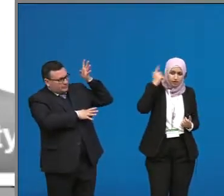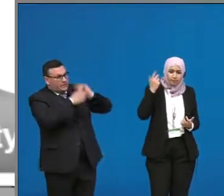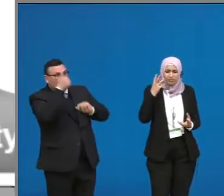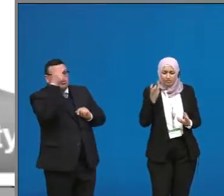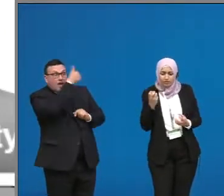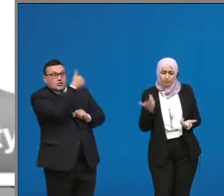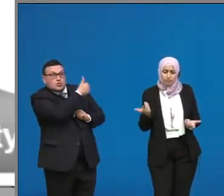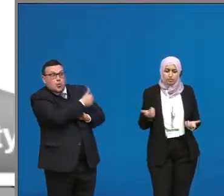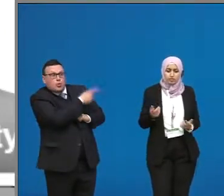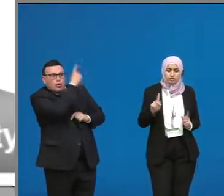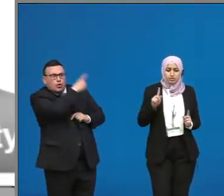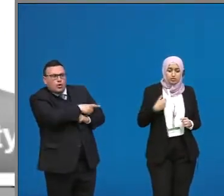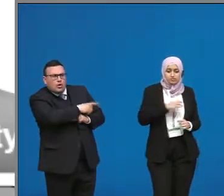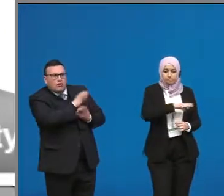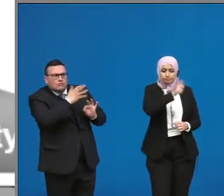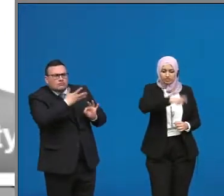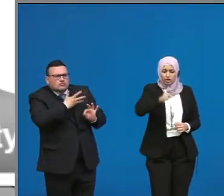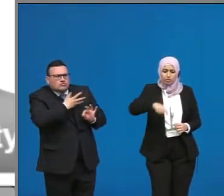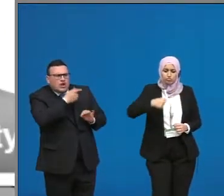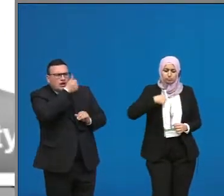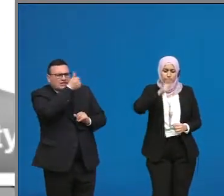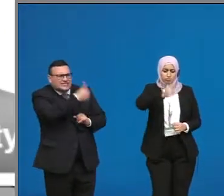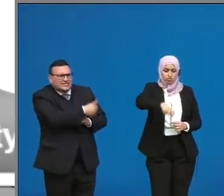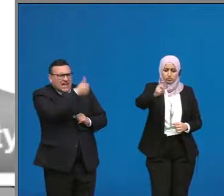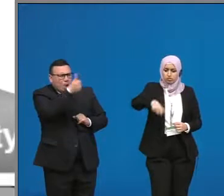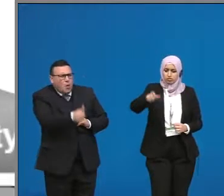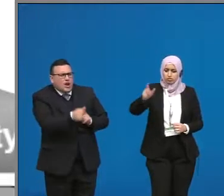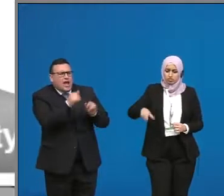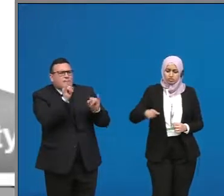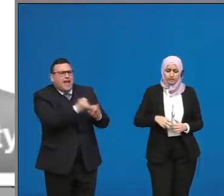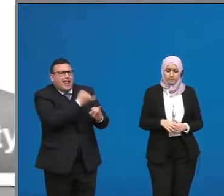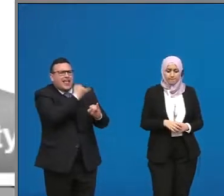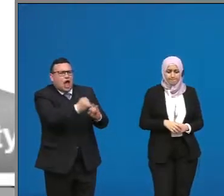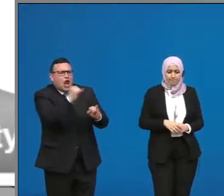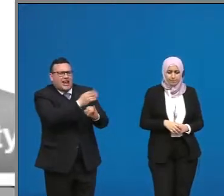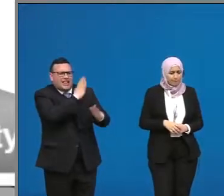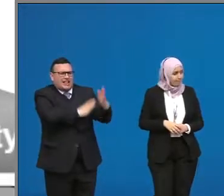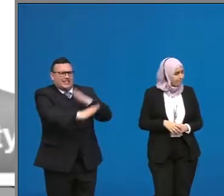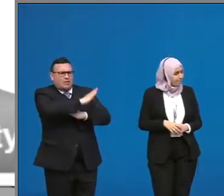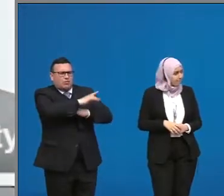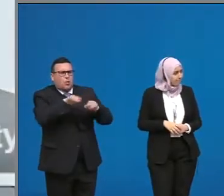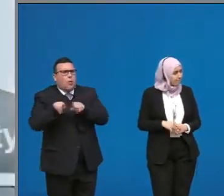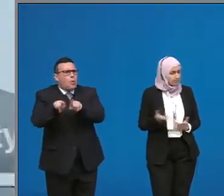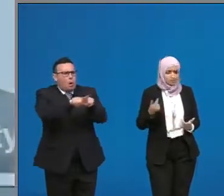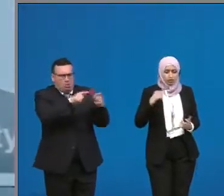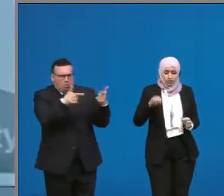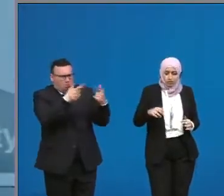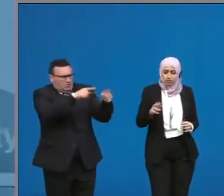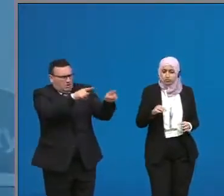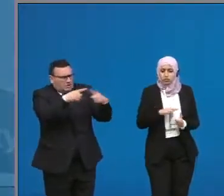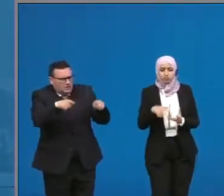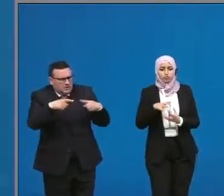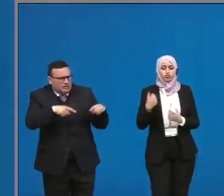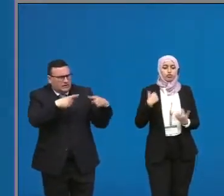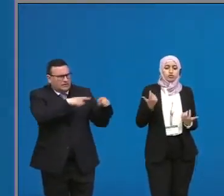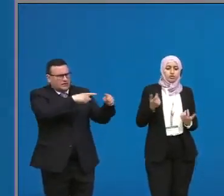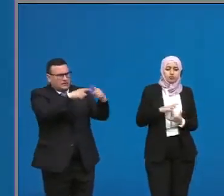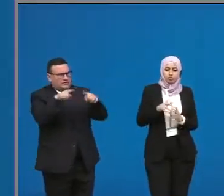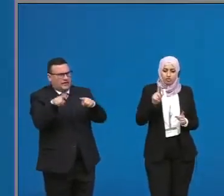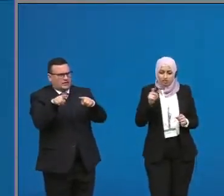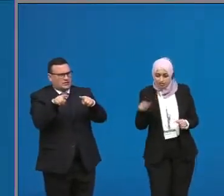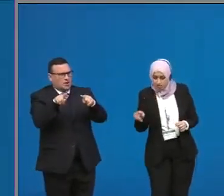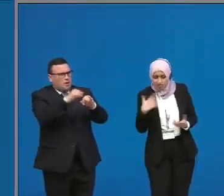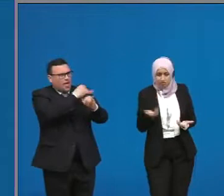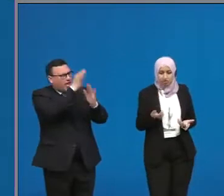us can have a situated disability. We all are in a situated